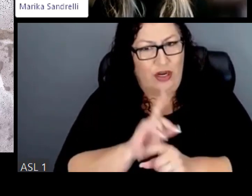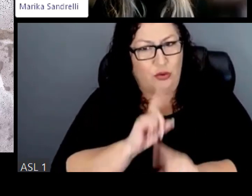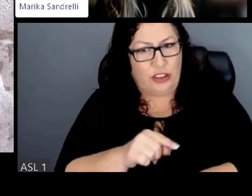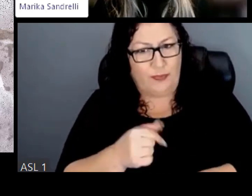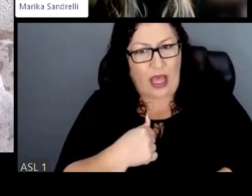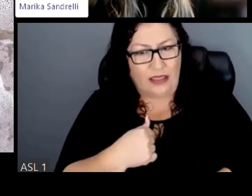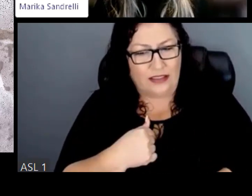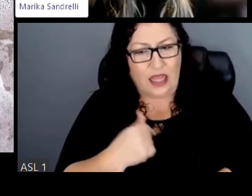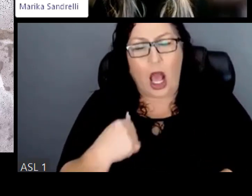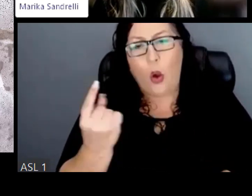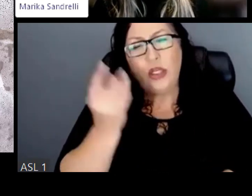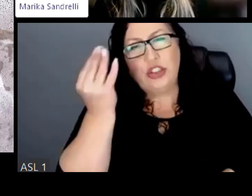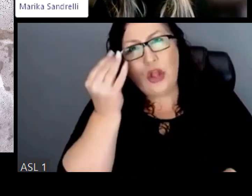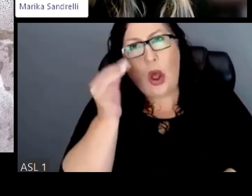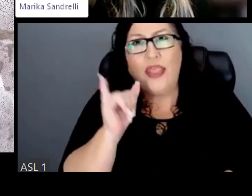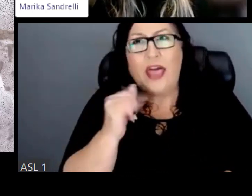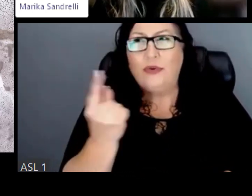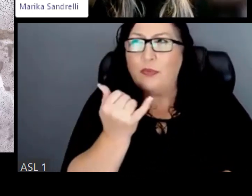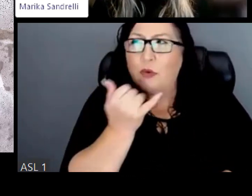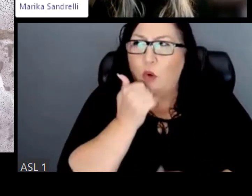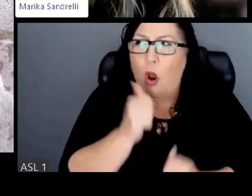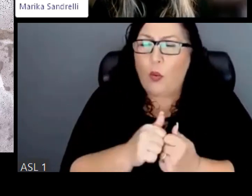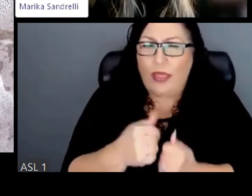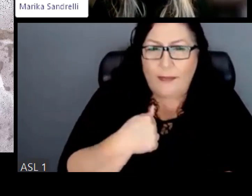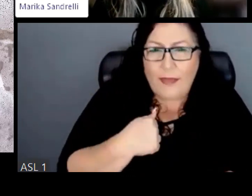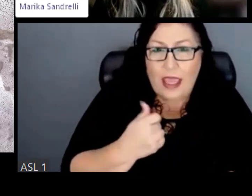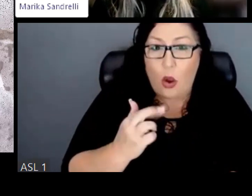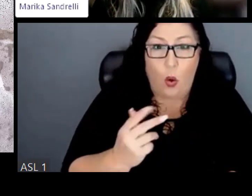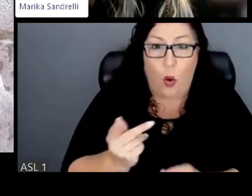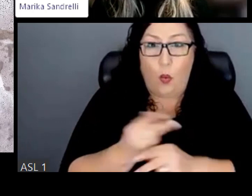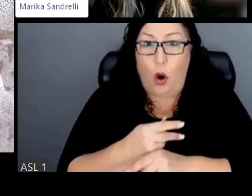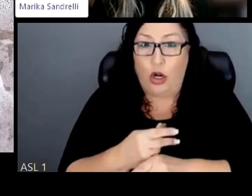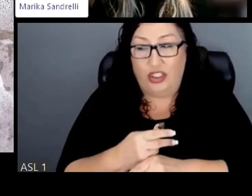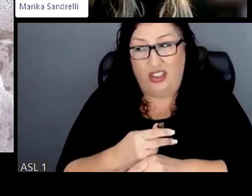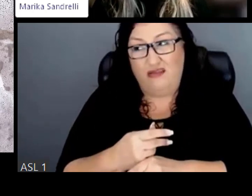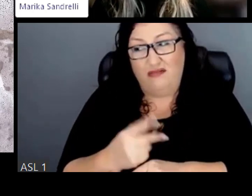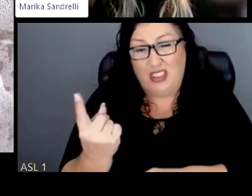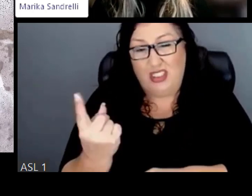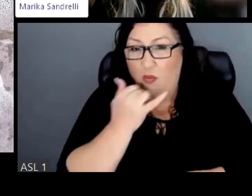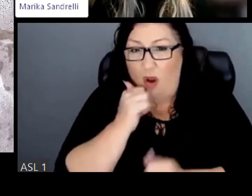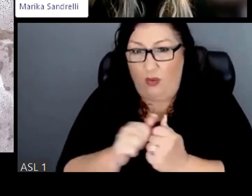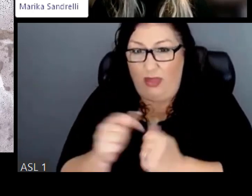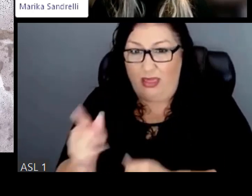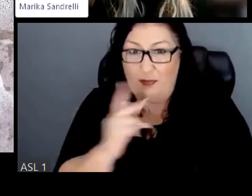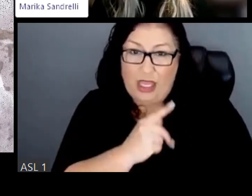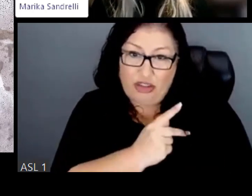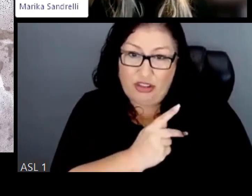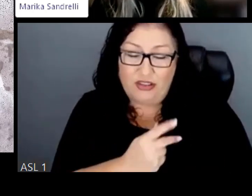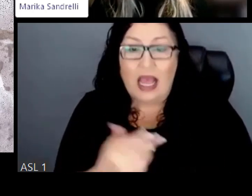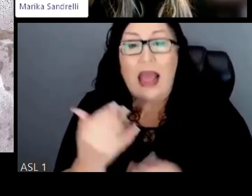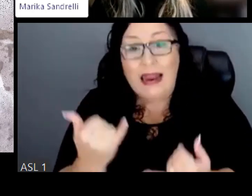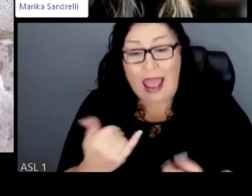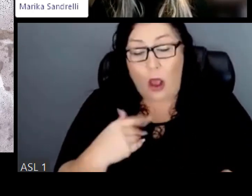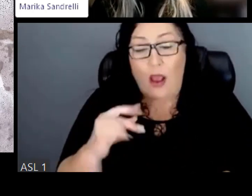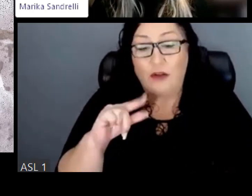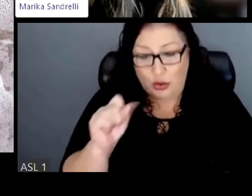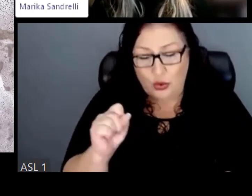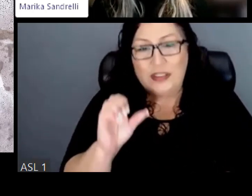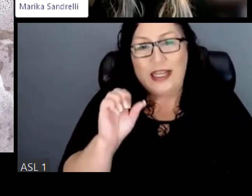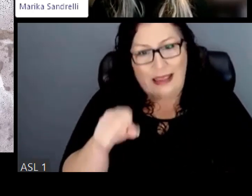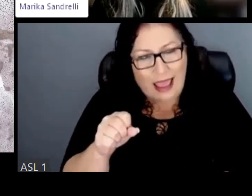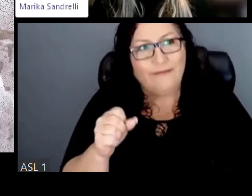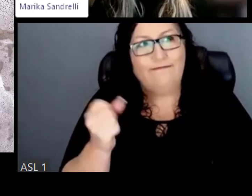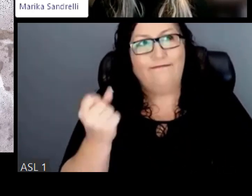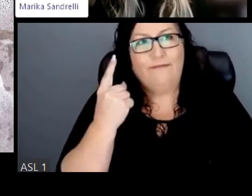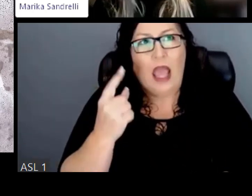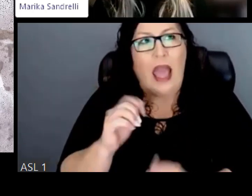distress response. I always thought there was something wrong with me, or worse, the patients. I now have the tools and can attune